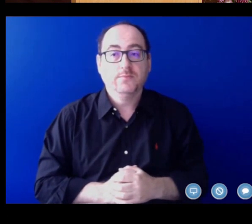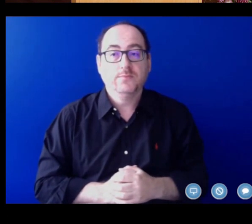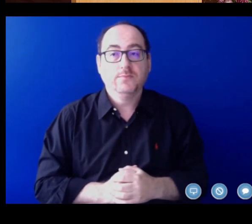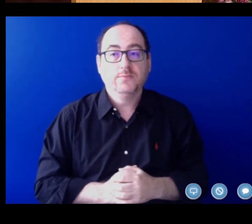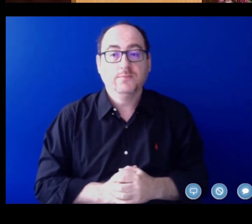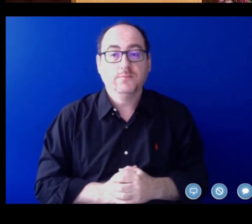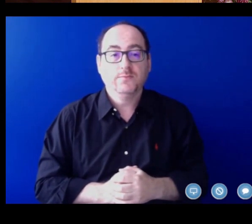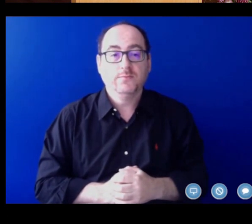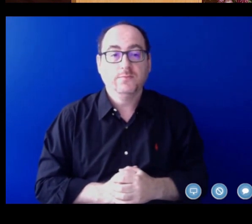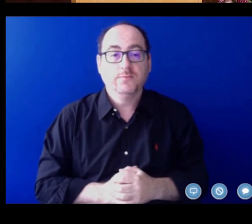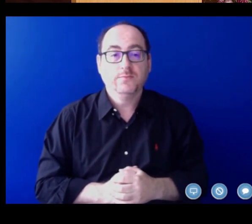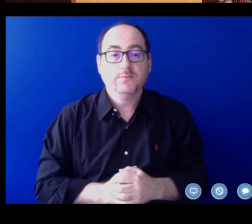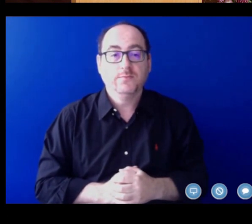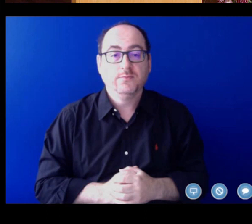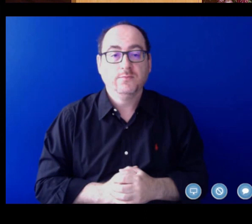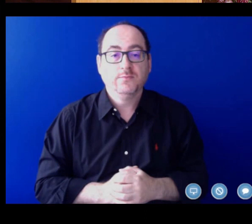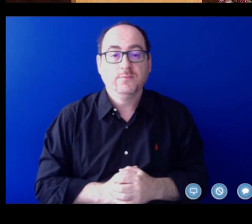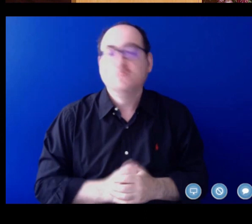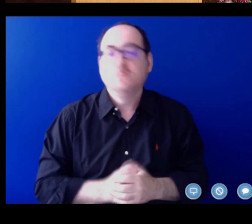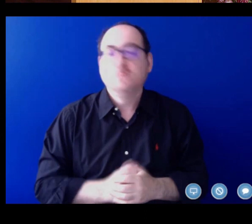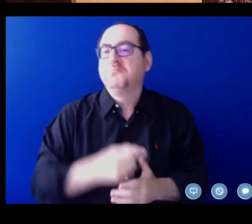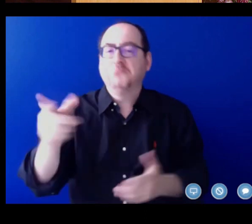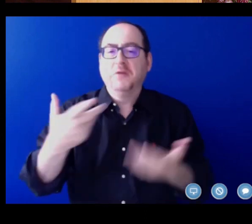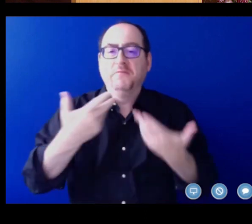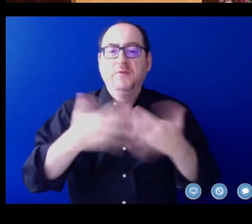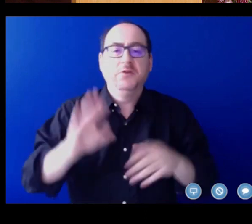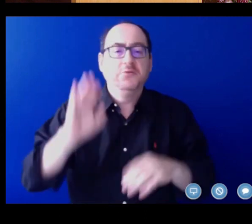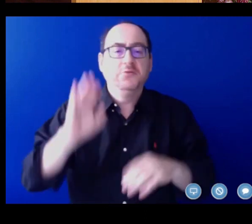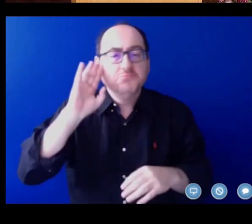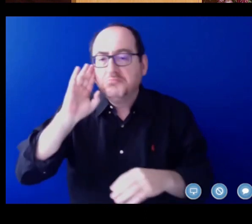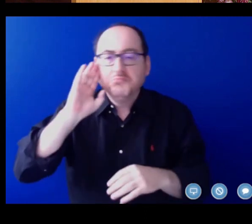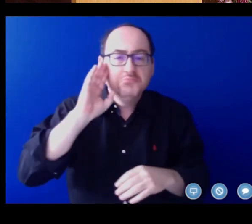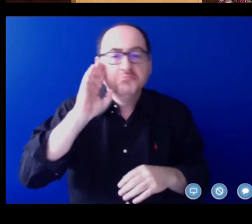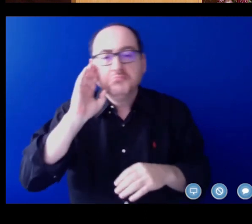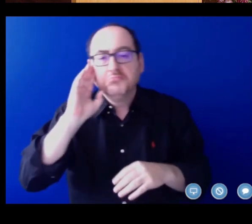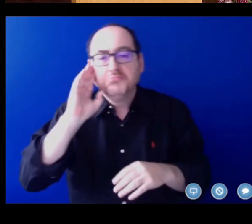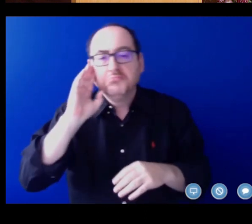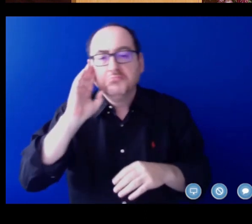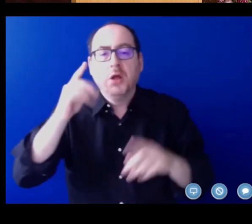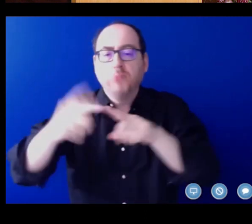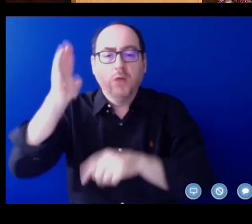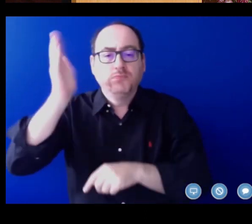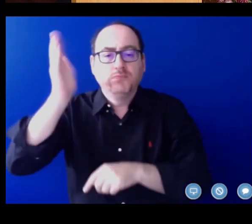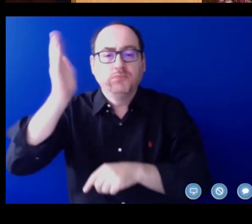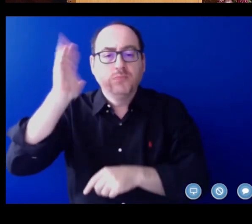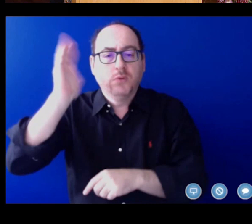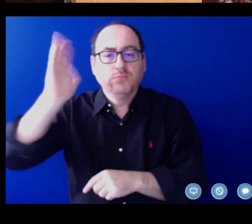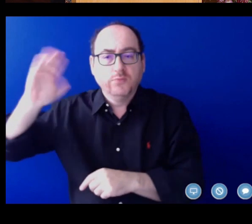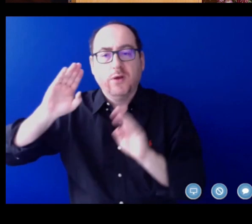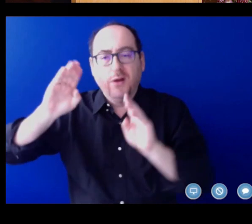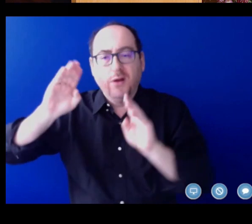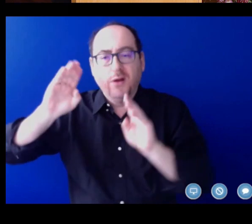you've already heard about the kind of work that I do, a lot of which is in educational settings, even though my field is population health.